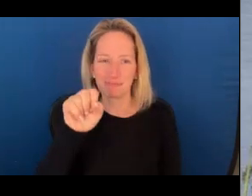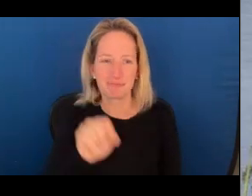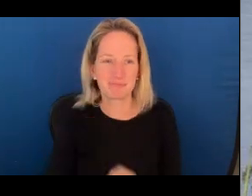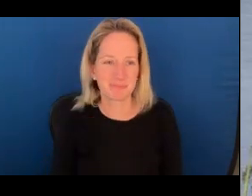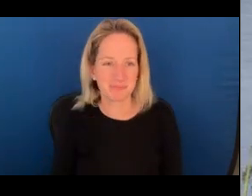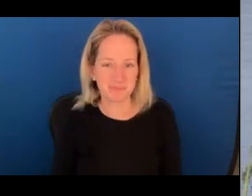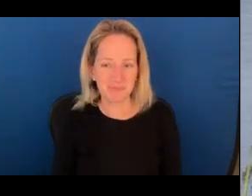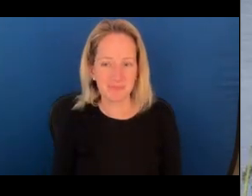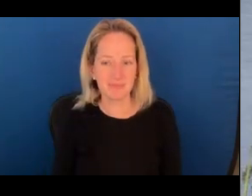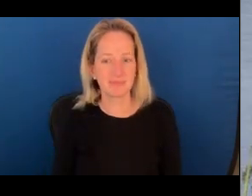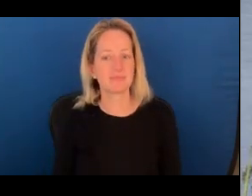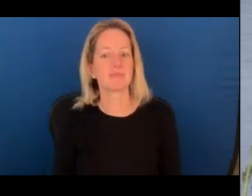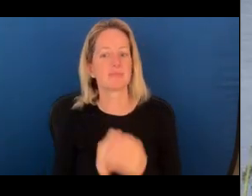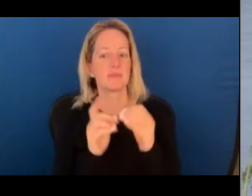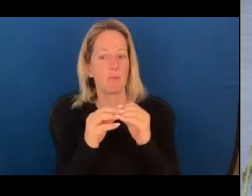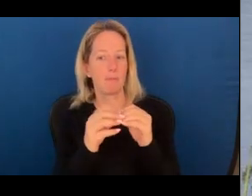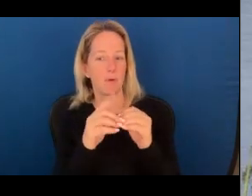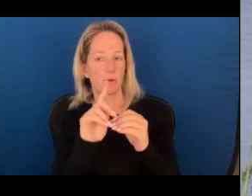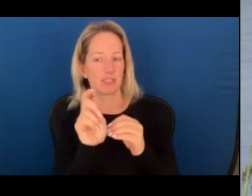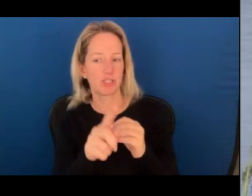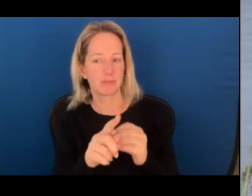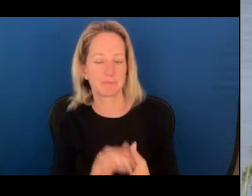Okay, we have time for one more question.